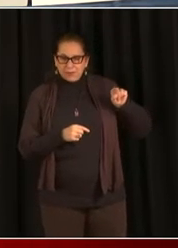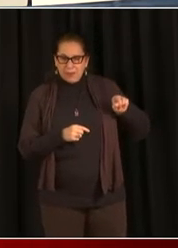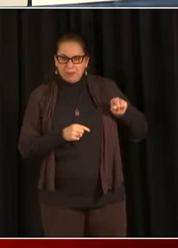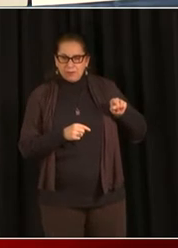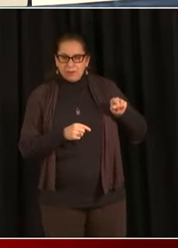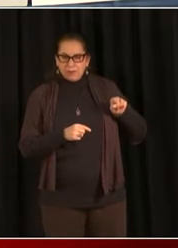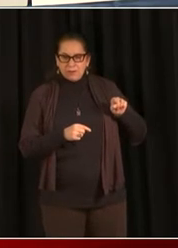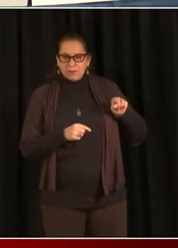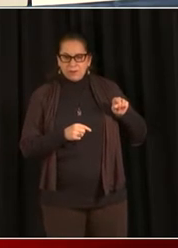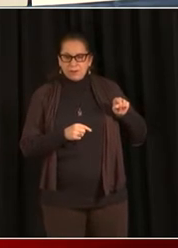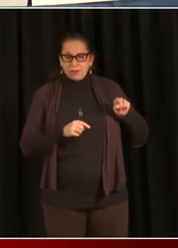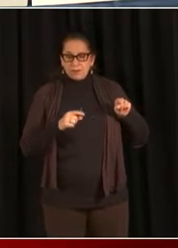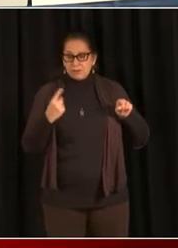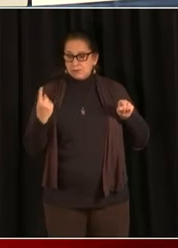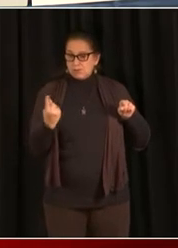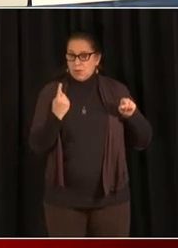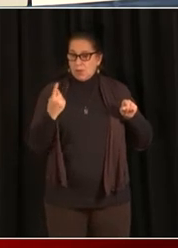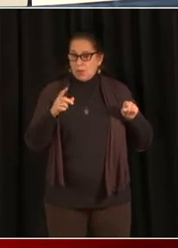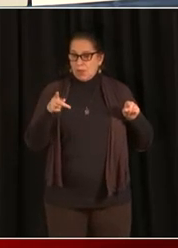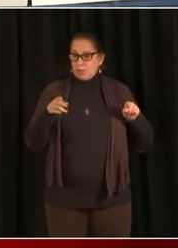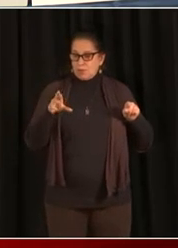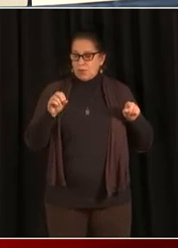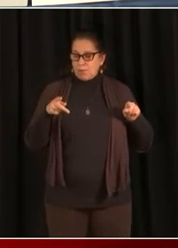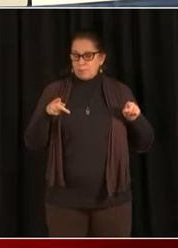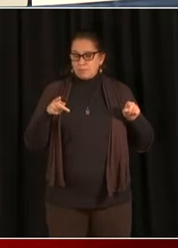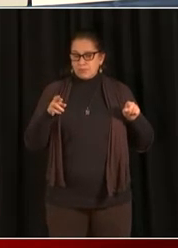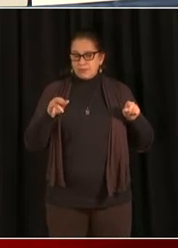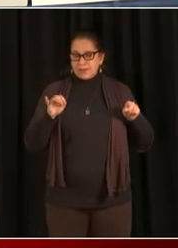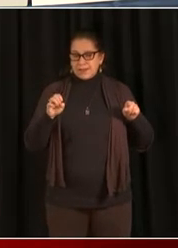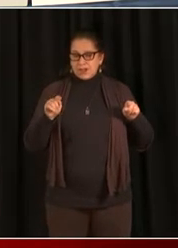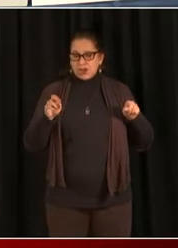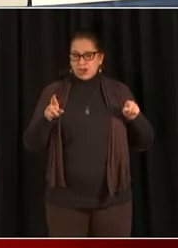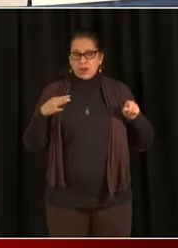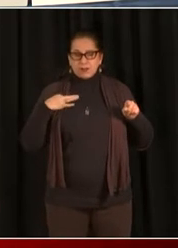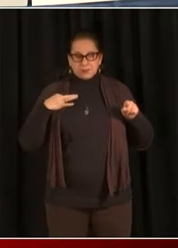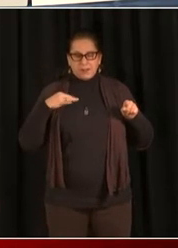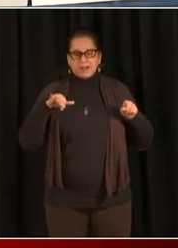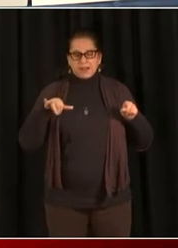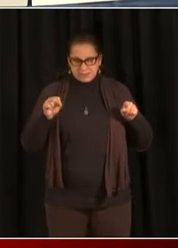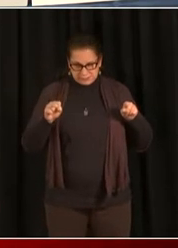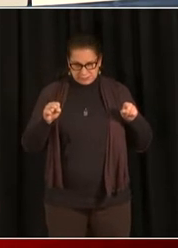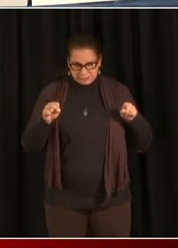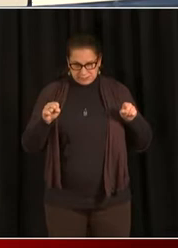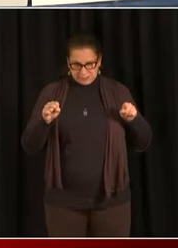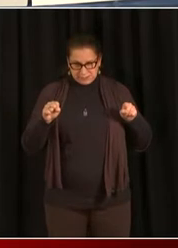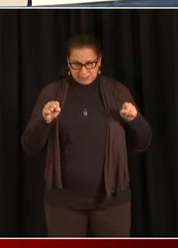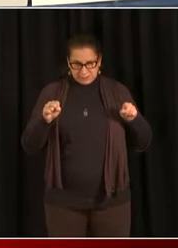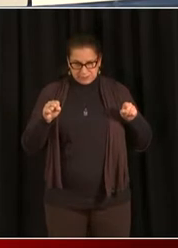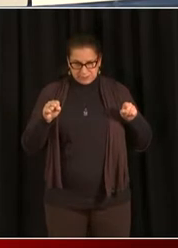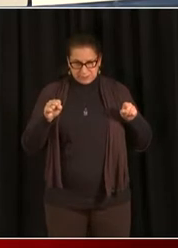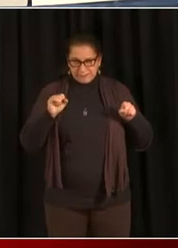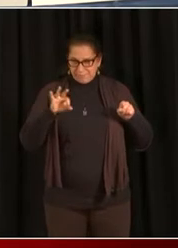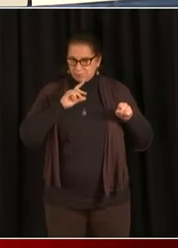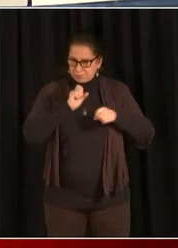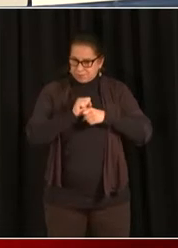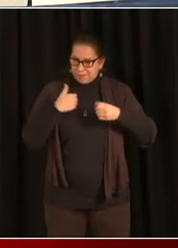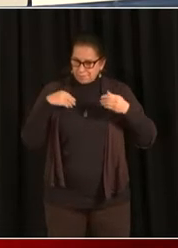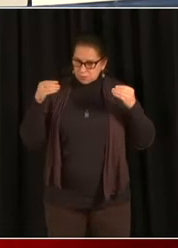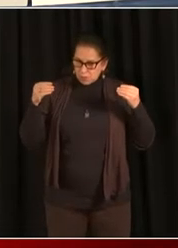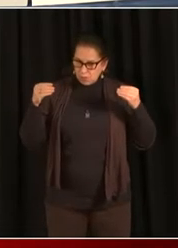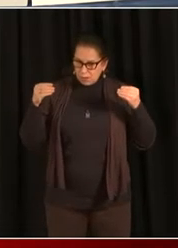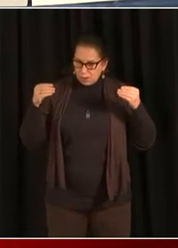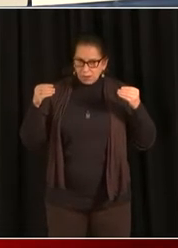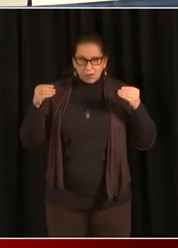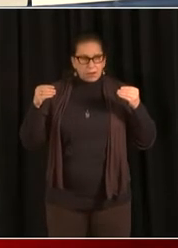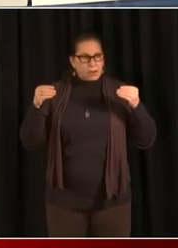Yes, sole proprietors that have a brick and mortar space are eligible for this particular application, okay? As we